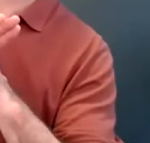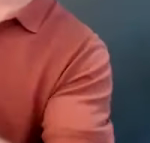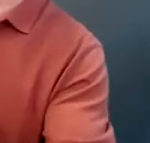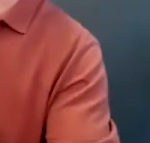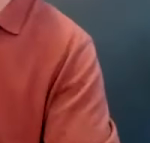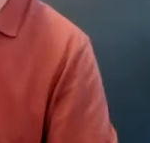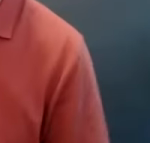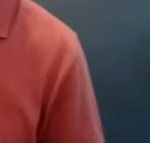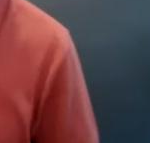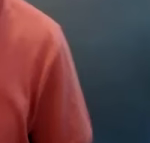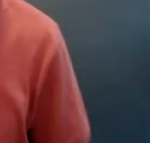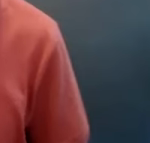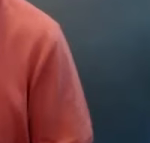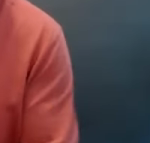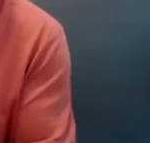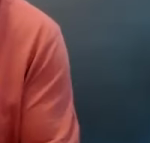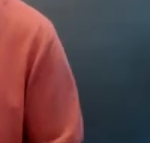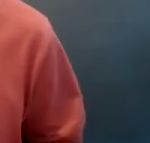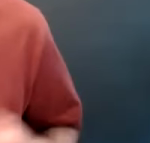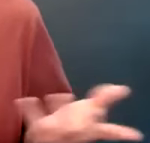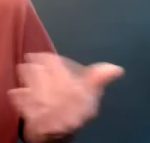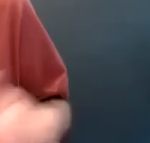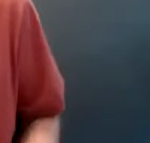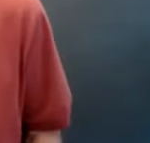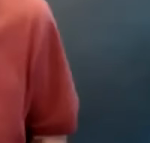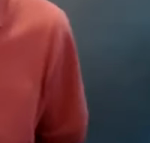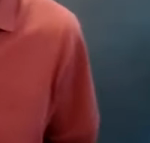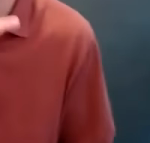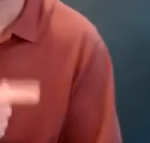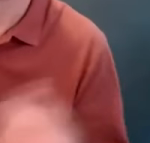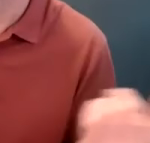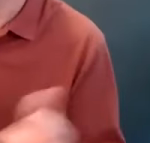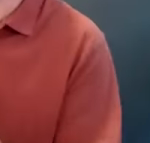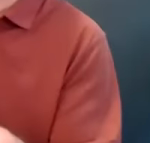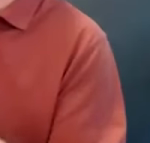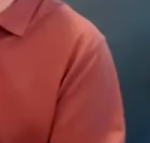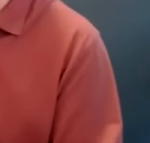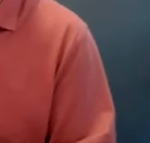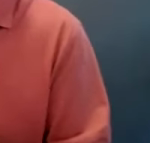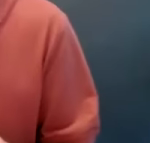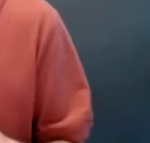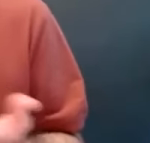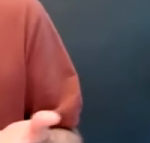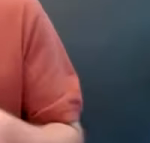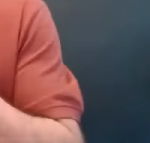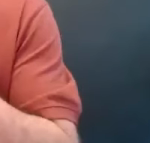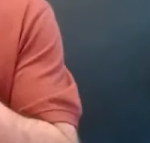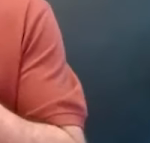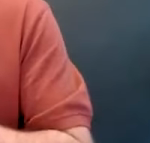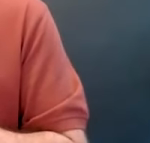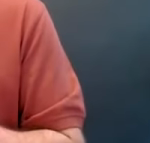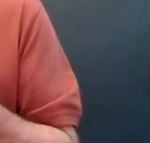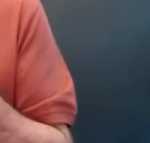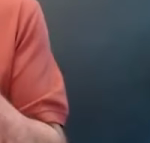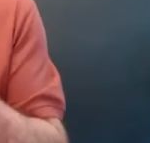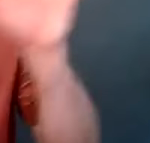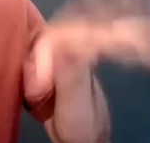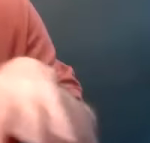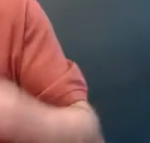to force governments to do ageism training, to kind of kickstart that process from the